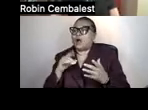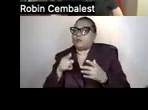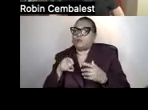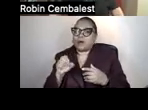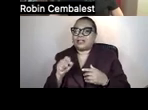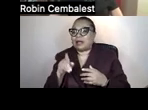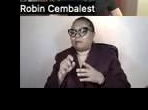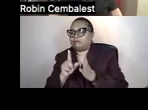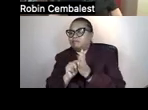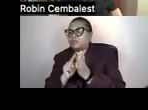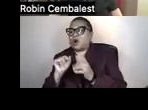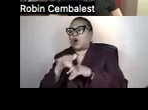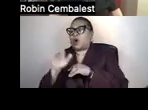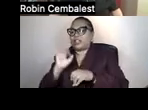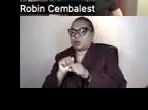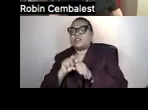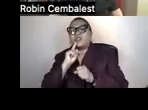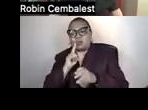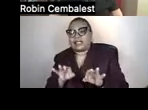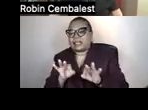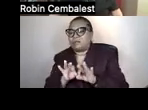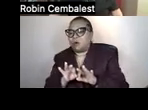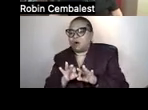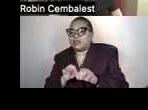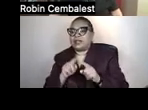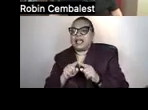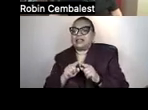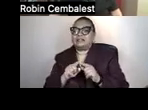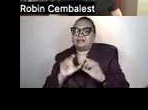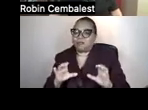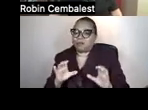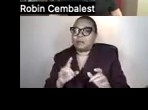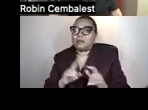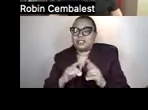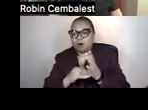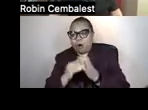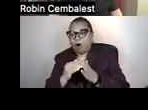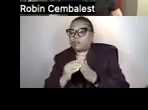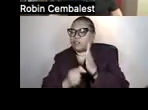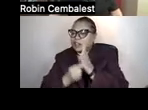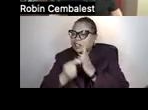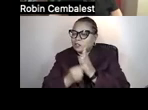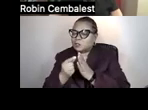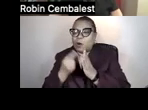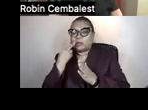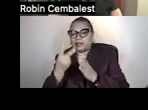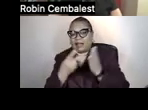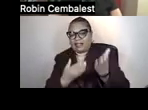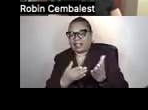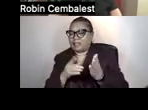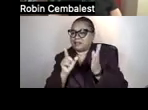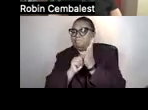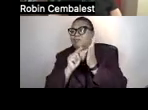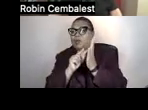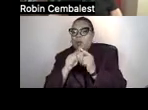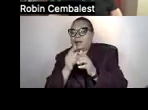from earlier work. Now, this is very important in performance and often in literature. We always see these blurbs kind of woven